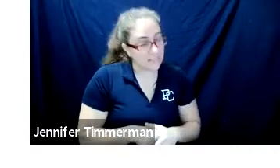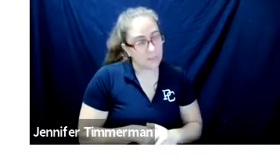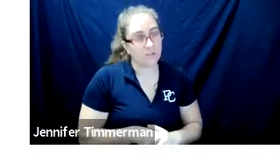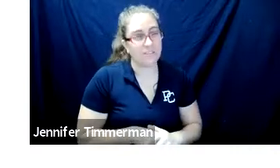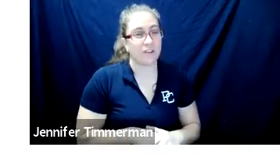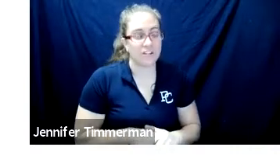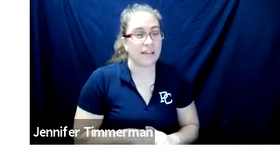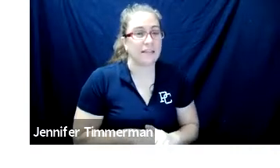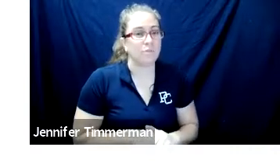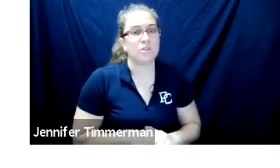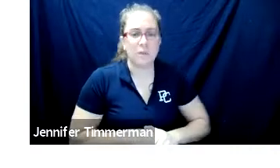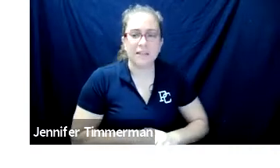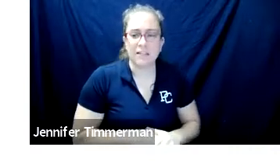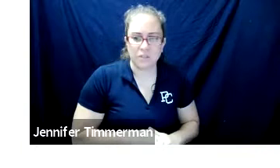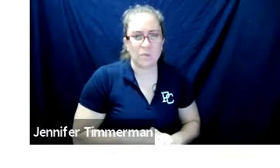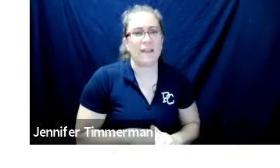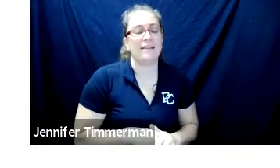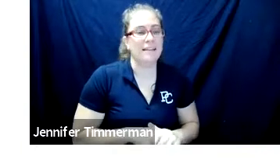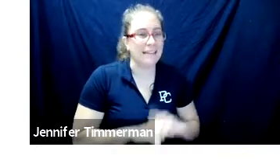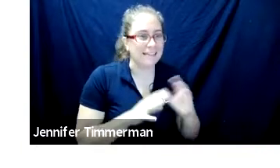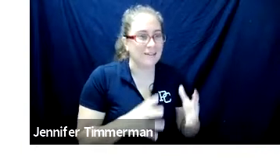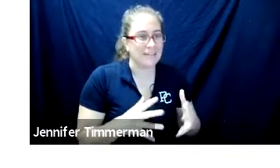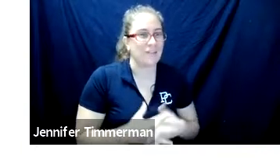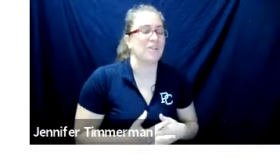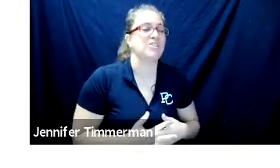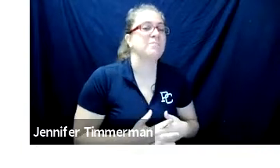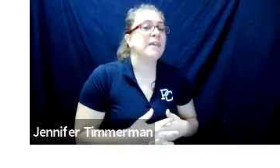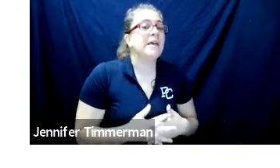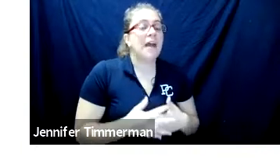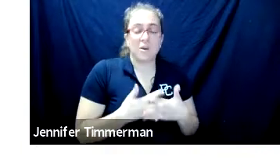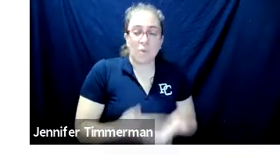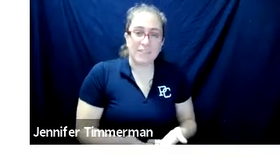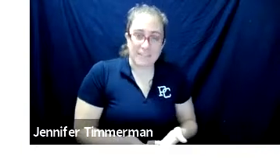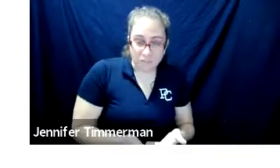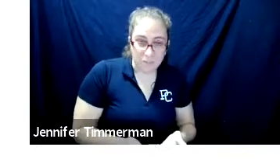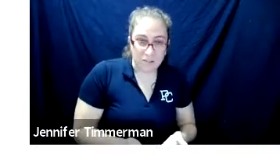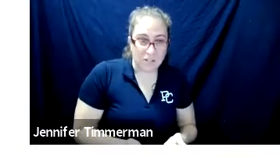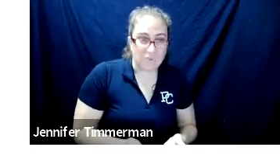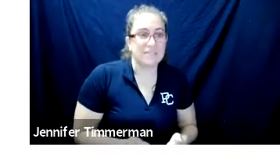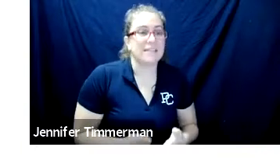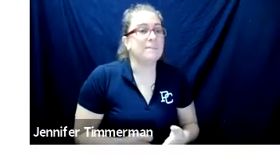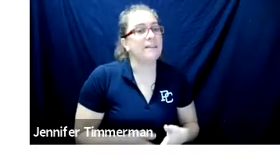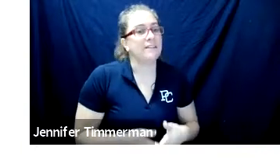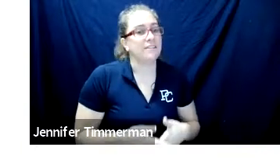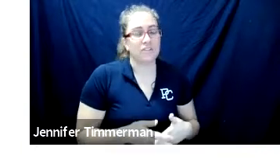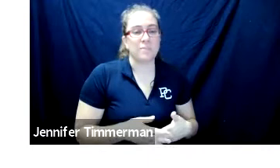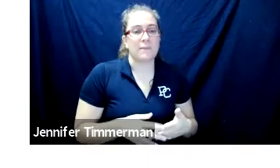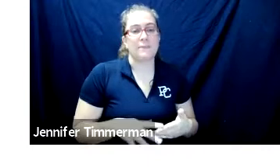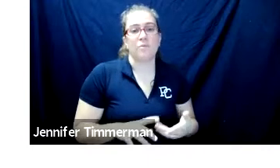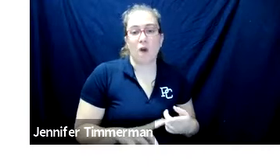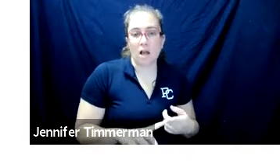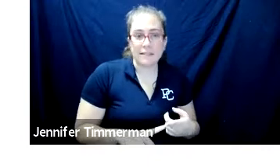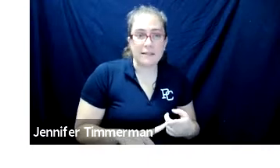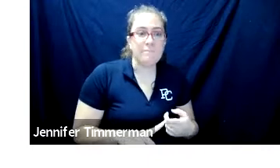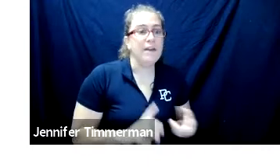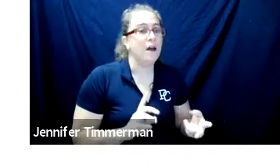which is very similar to French Sign Language, but in its own right, its own language. And while the deaf community uses it, it's also used by